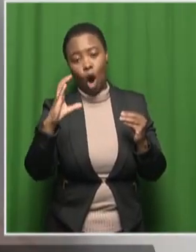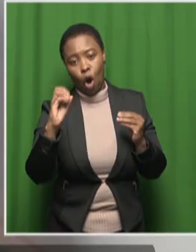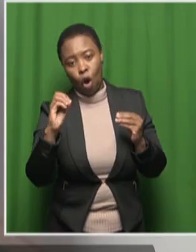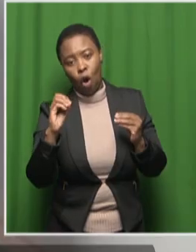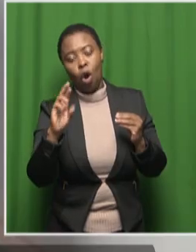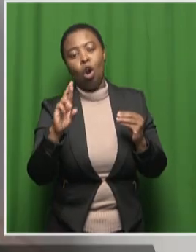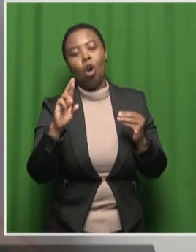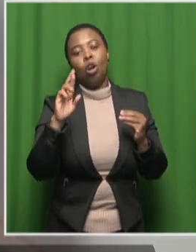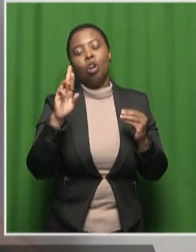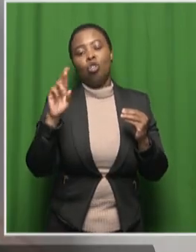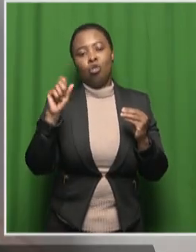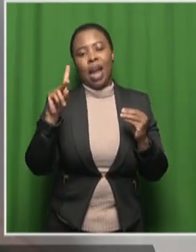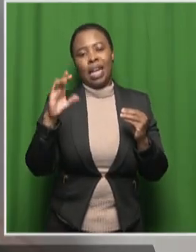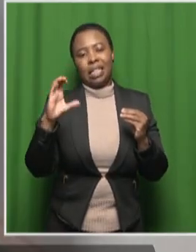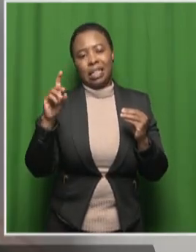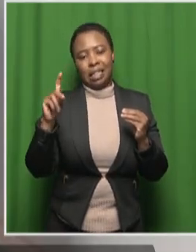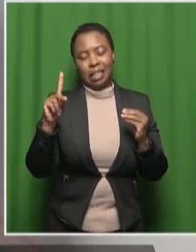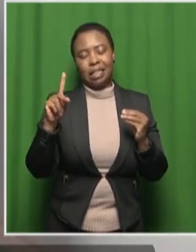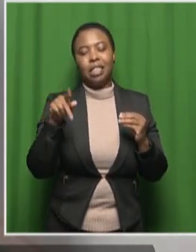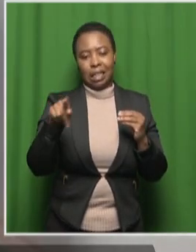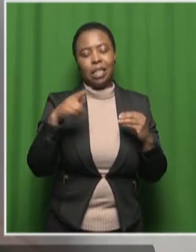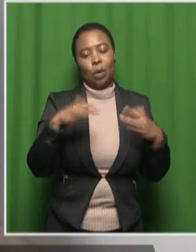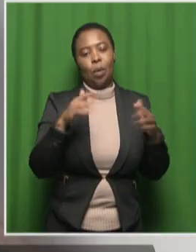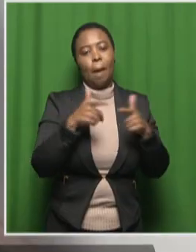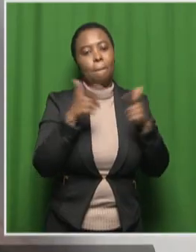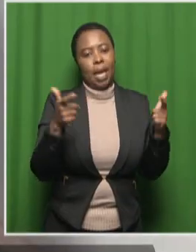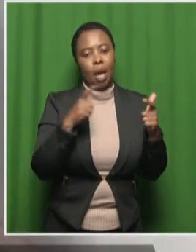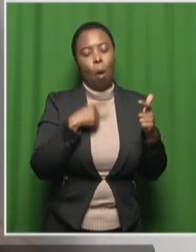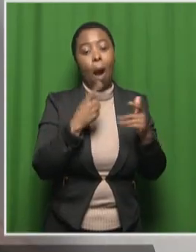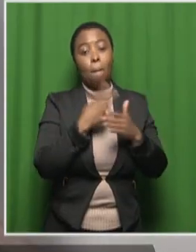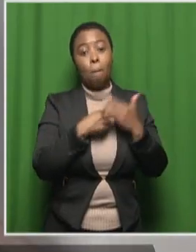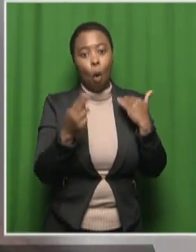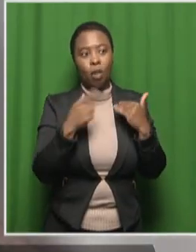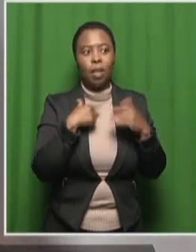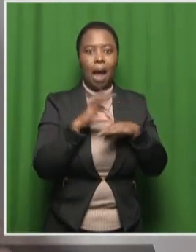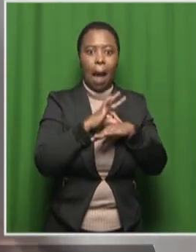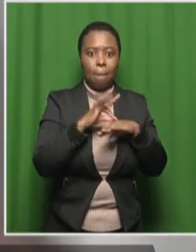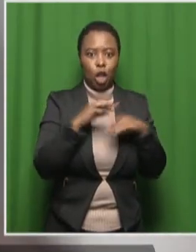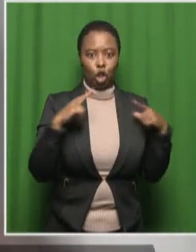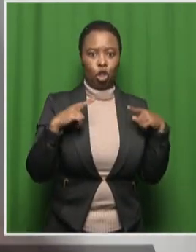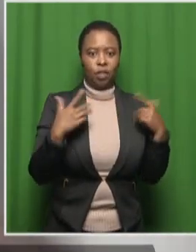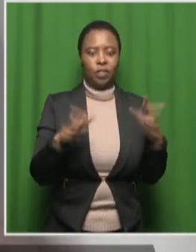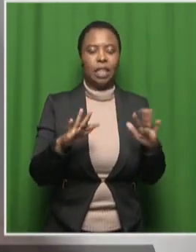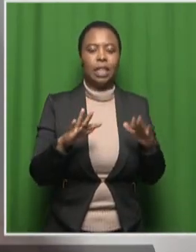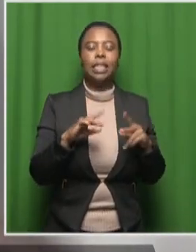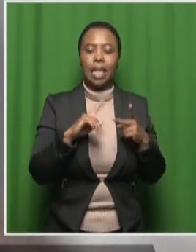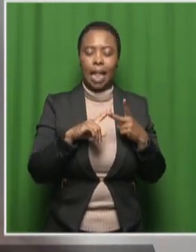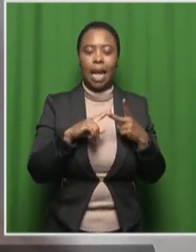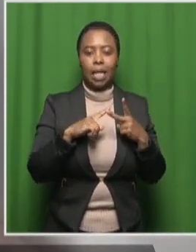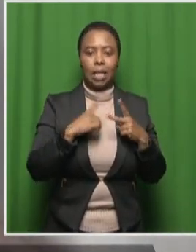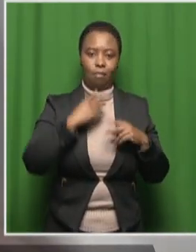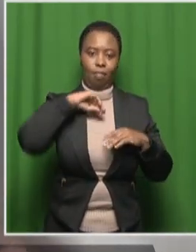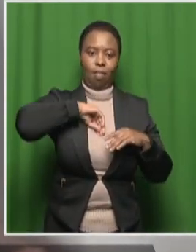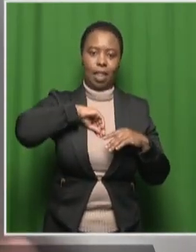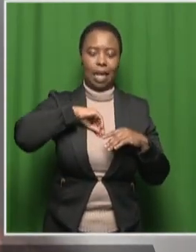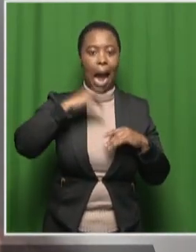So both of these are really huge because I've planned for them and I've had so many ideas